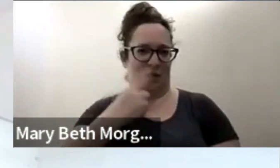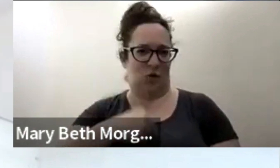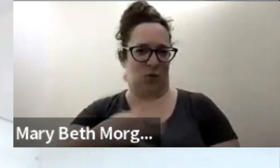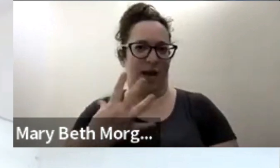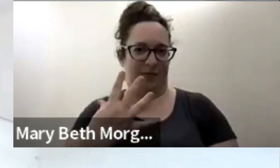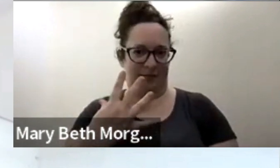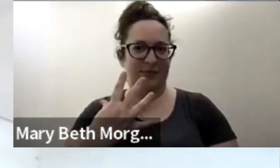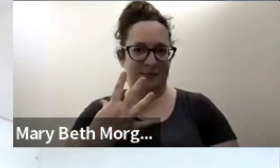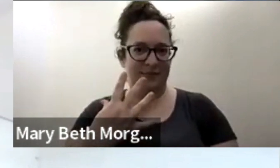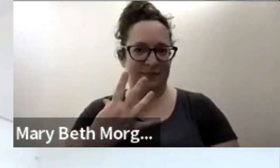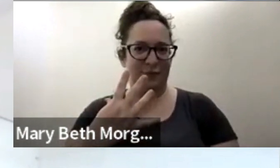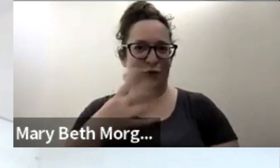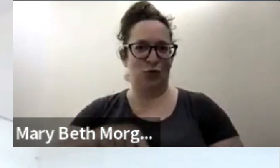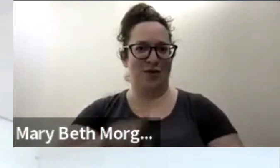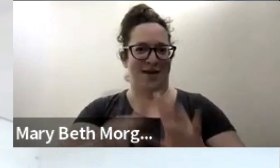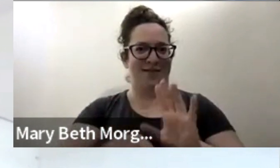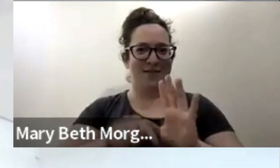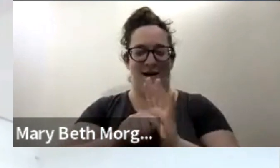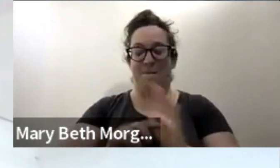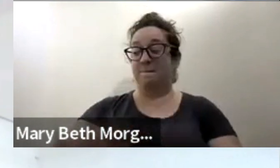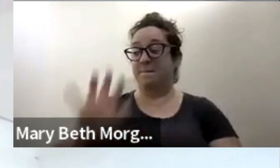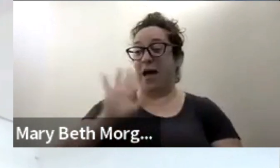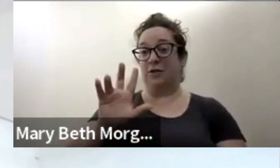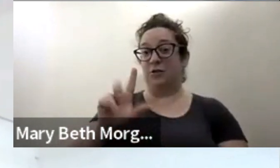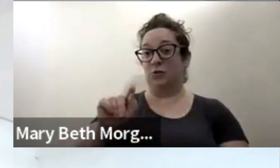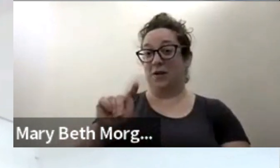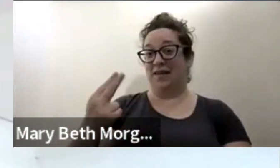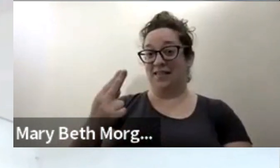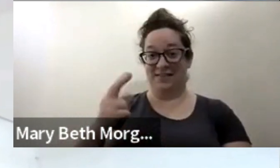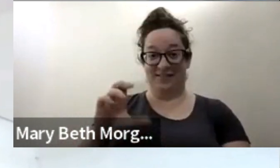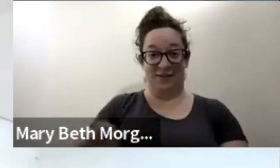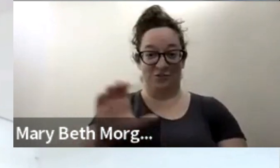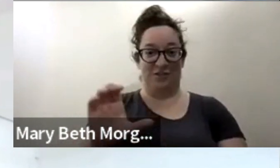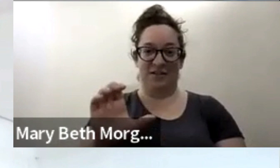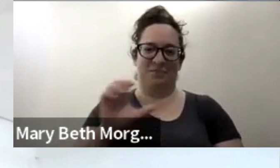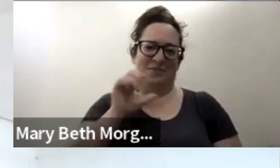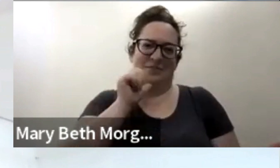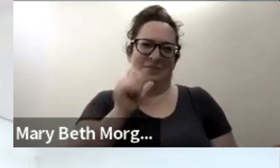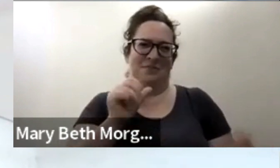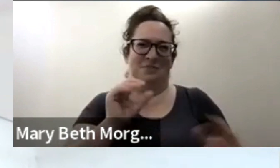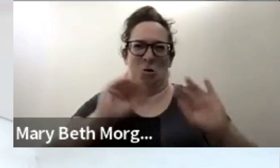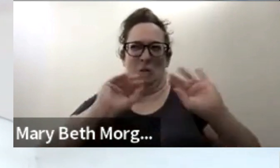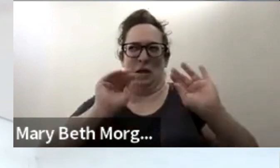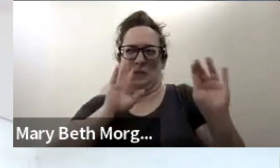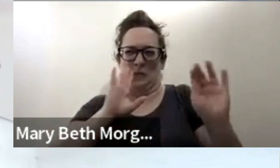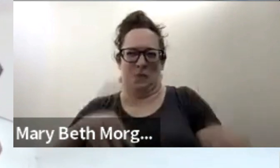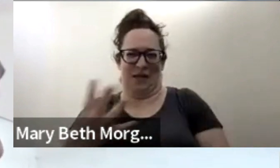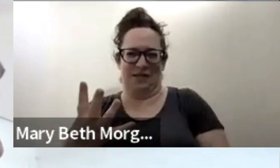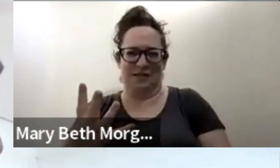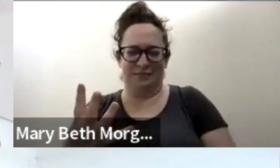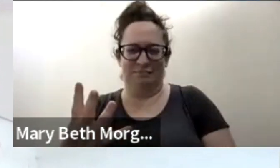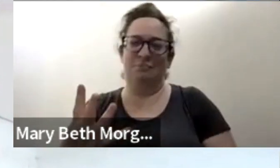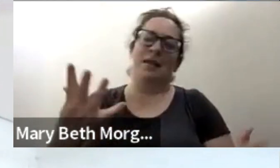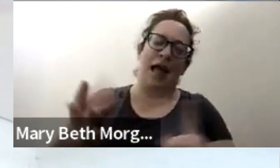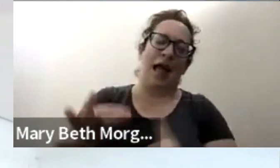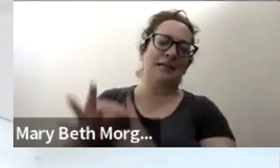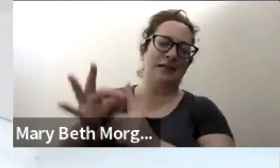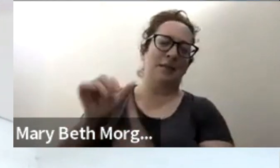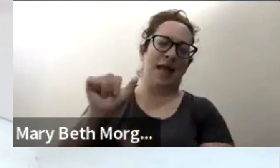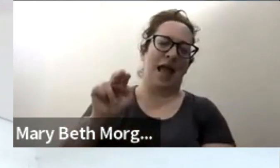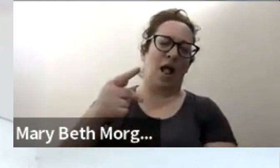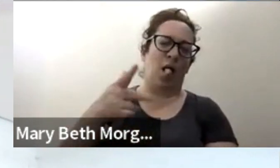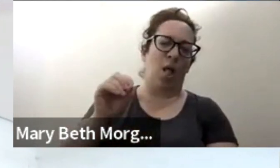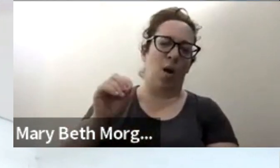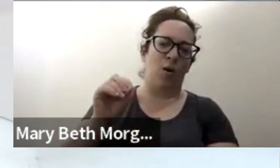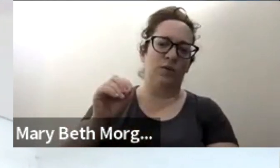the beginning of the 20th century, no one was white really, except Anglo-Saxons. Jews weren't white, you